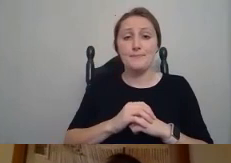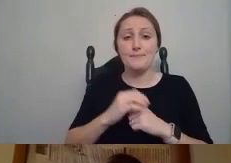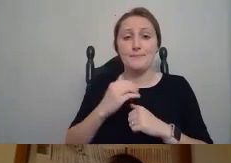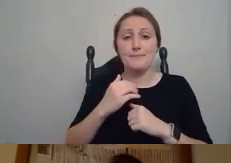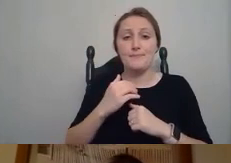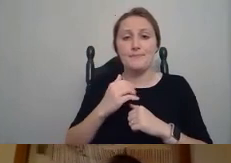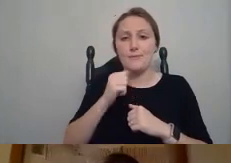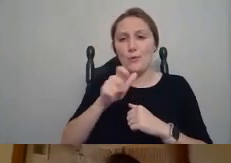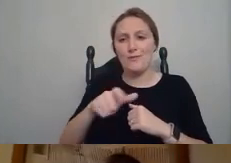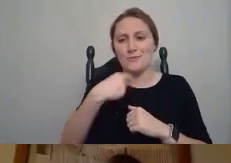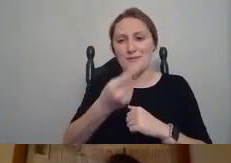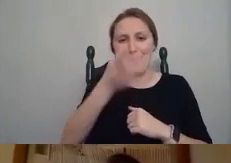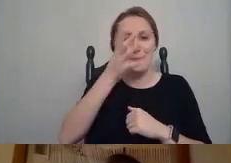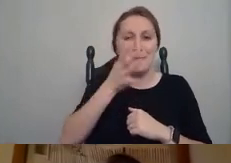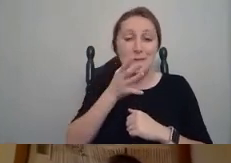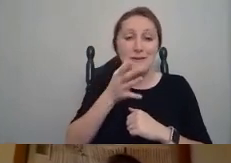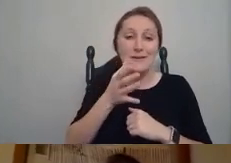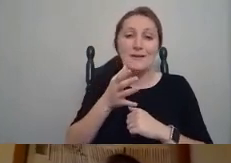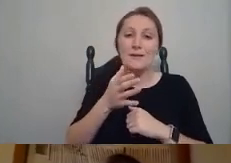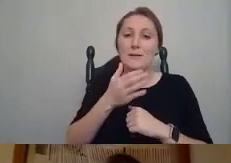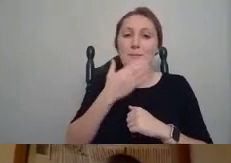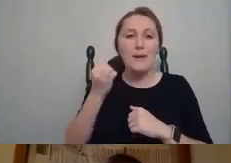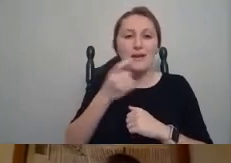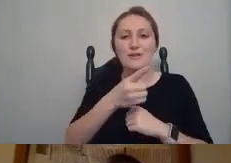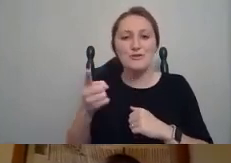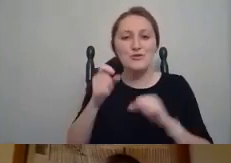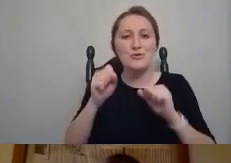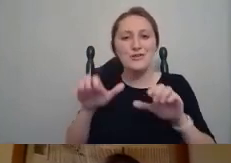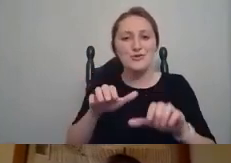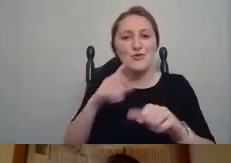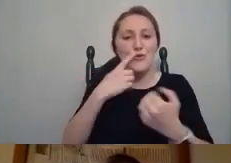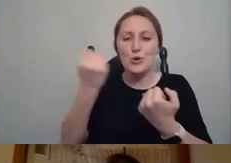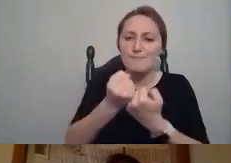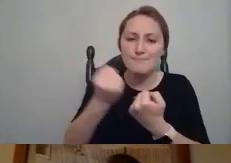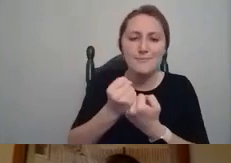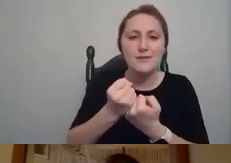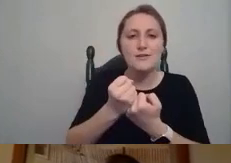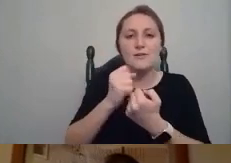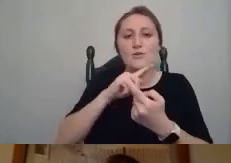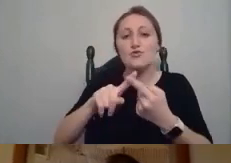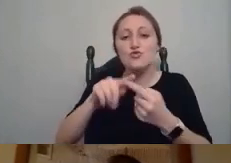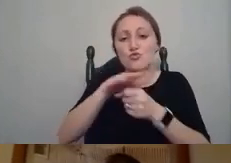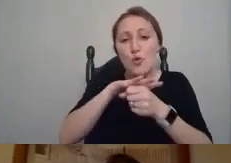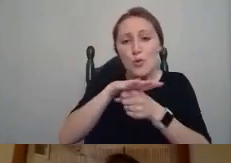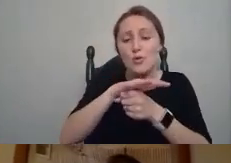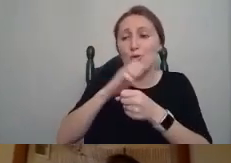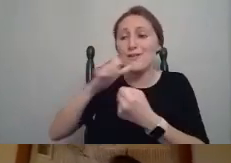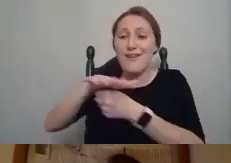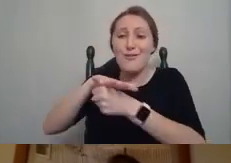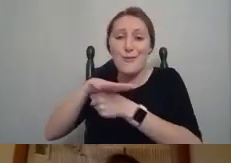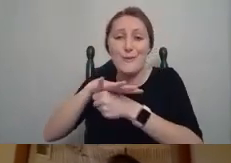tell this to parents, but like the best you can do to advocate to our local or not so local